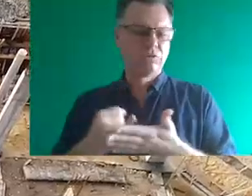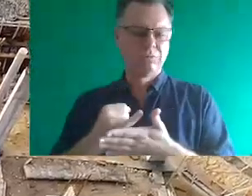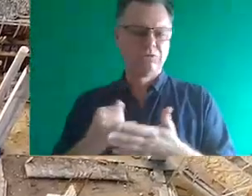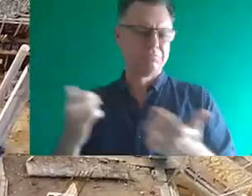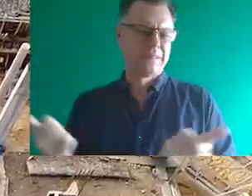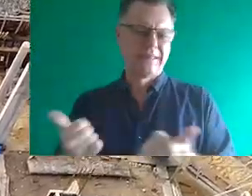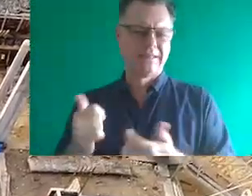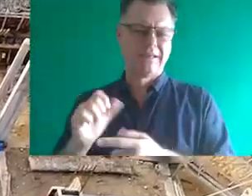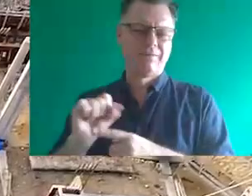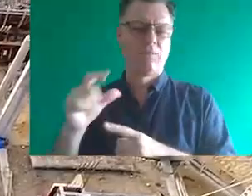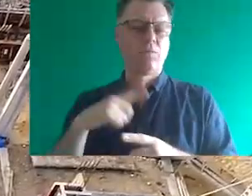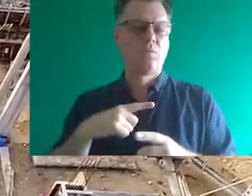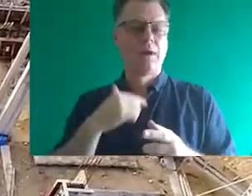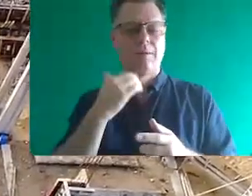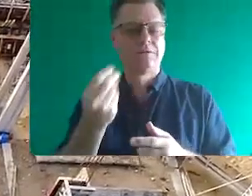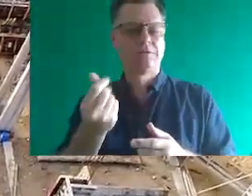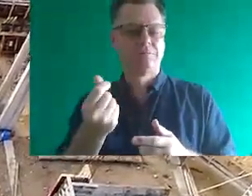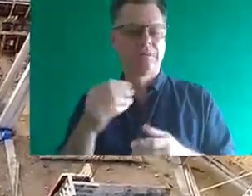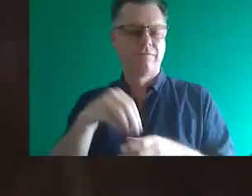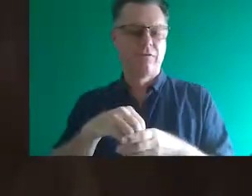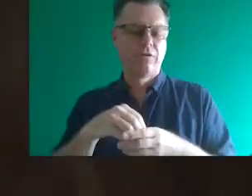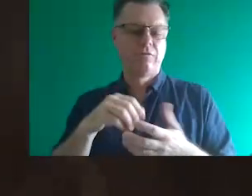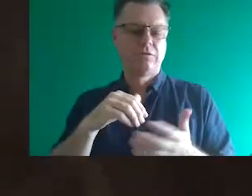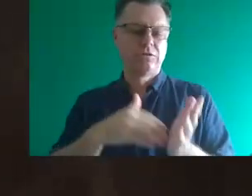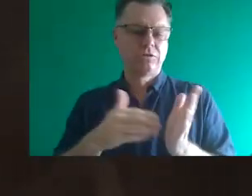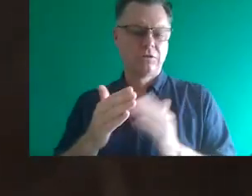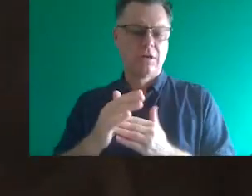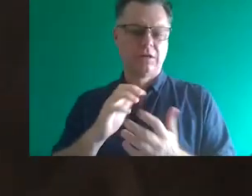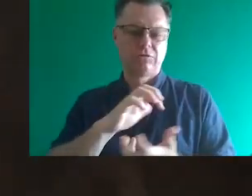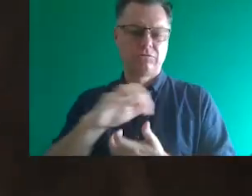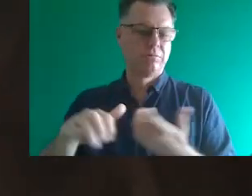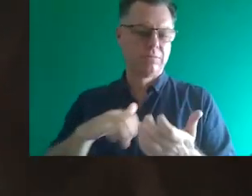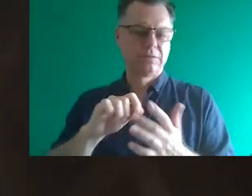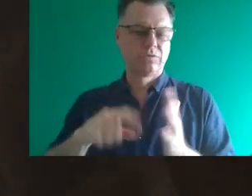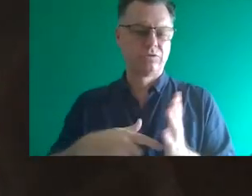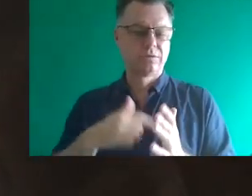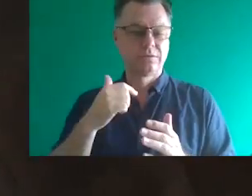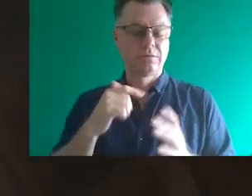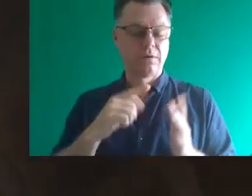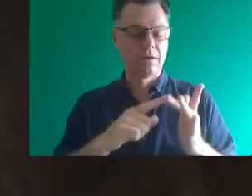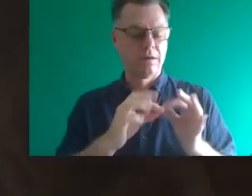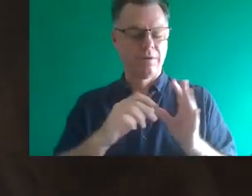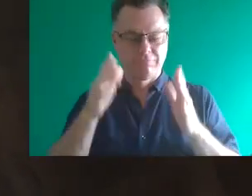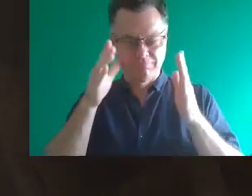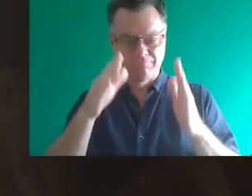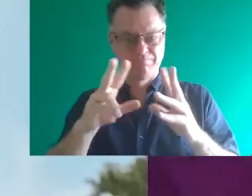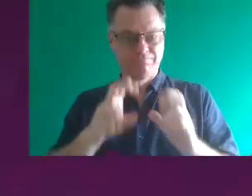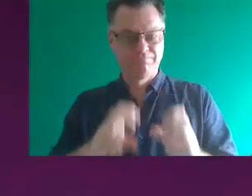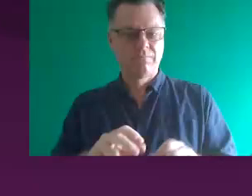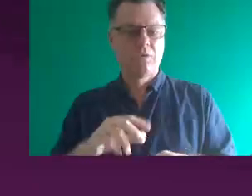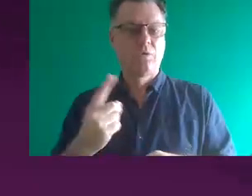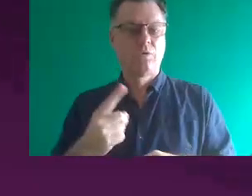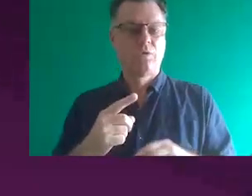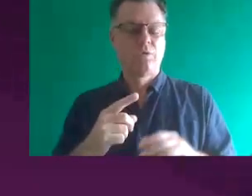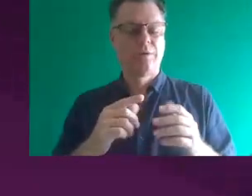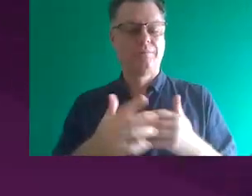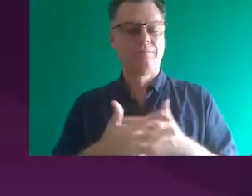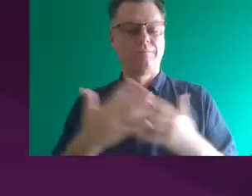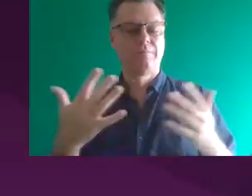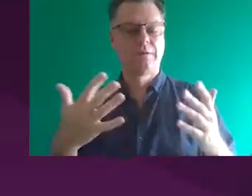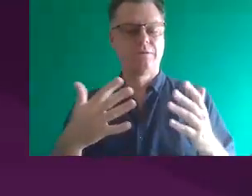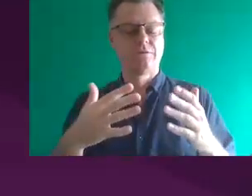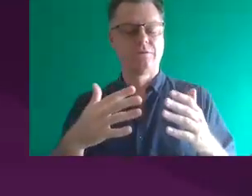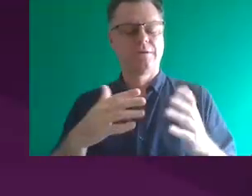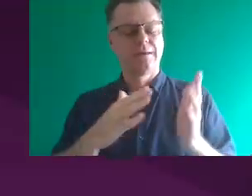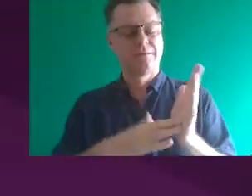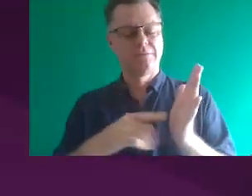also a sector where the impacts of corruption are higher due to the size, the complexity, and the amount of money involved. IBAC's research focused